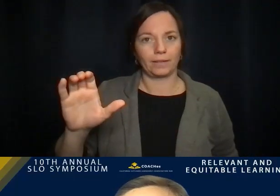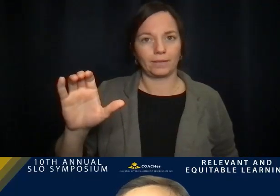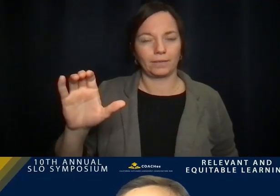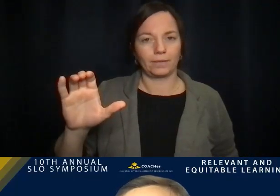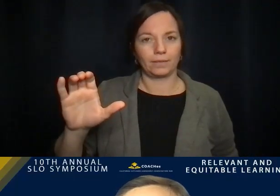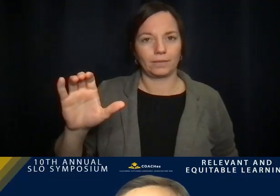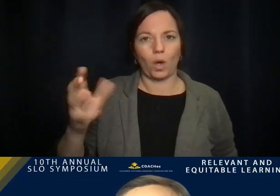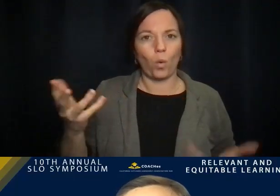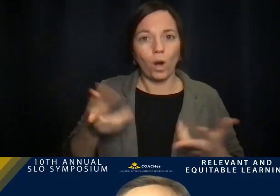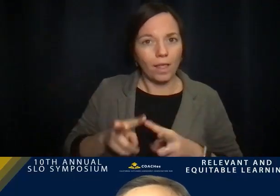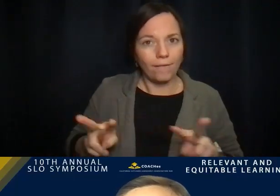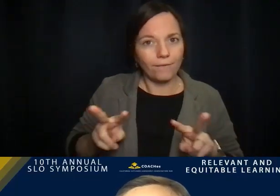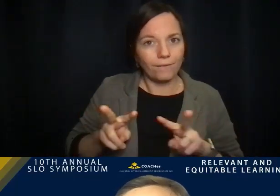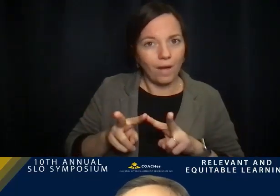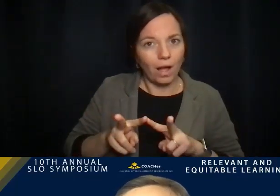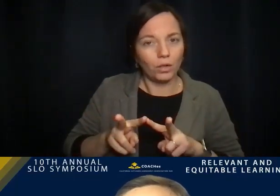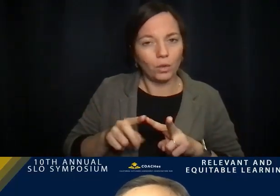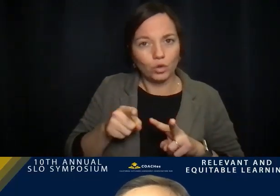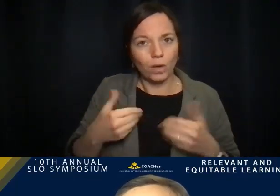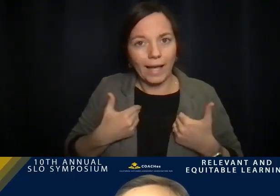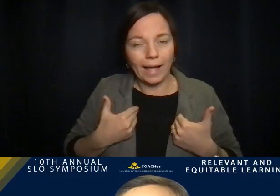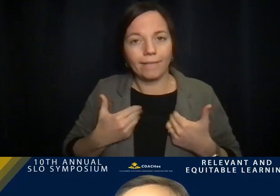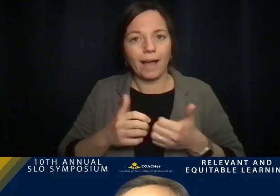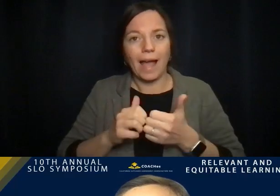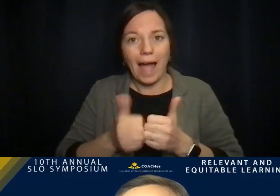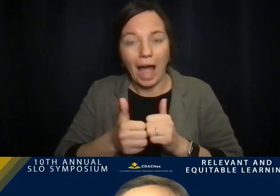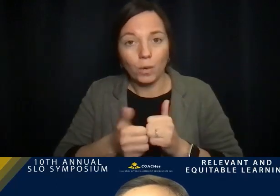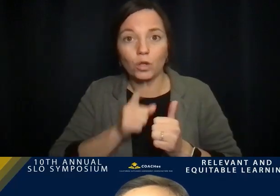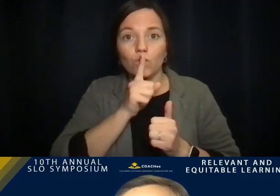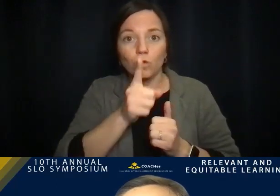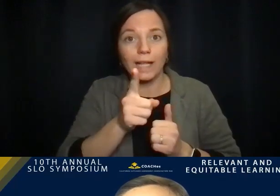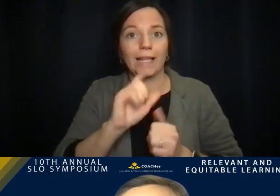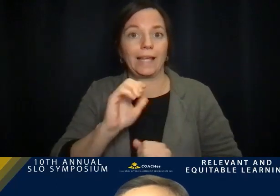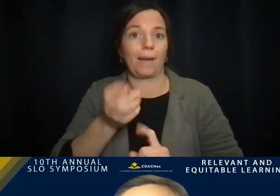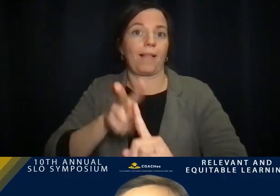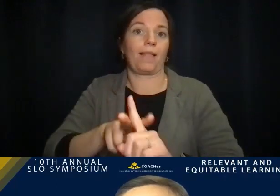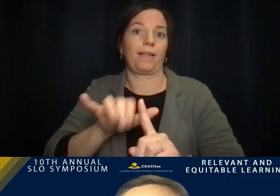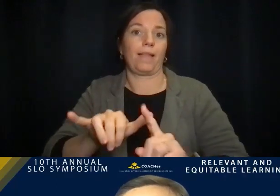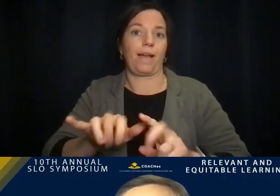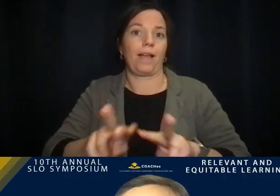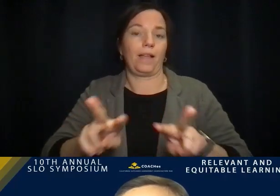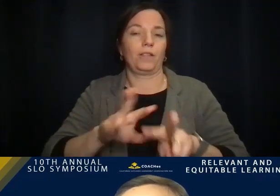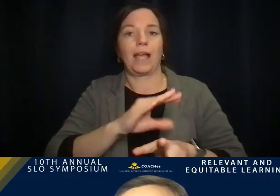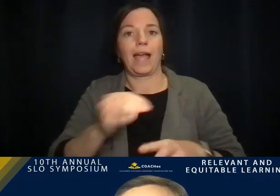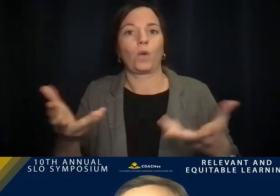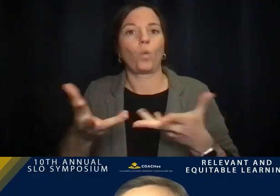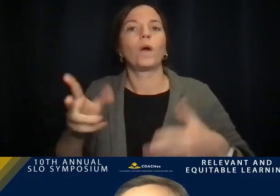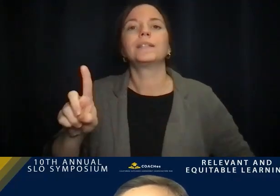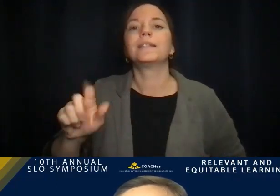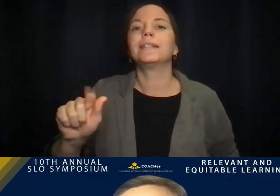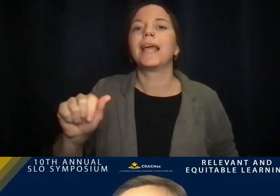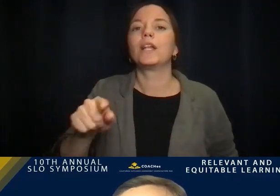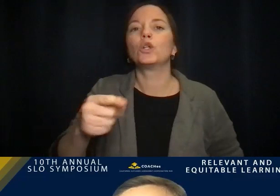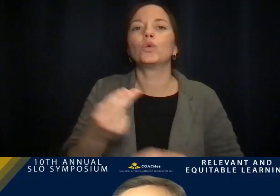What are the values that you hold? How are you living into those values? And what data are you looking at